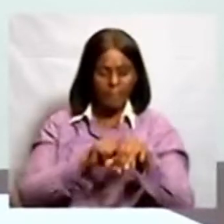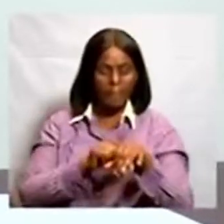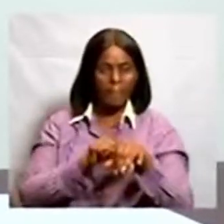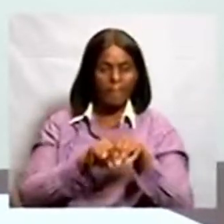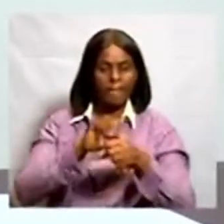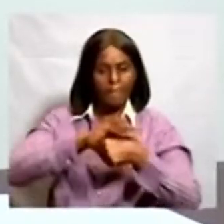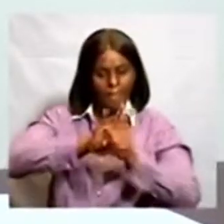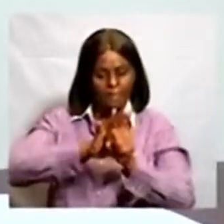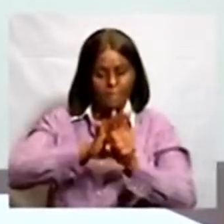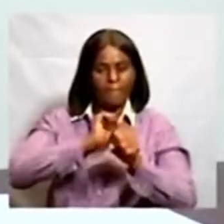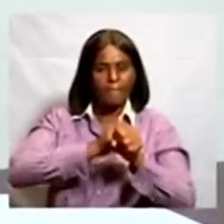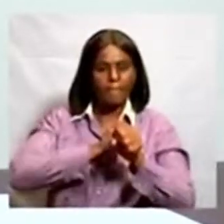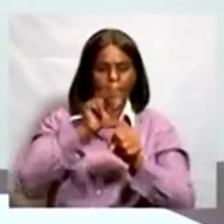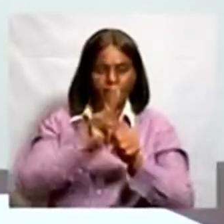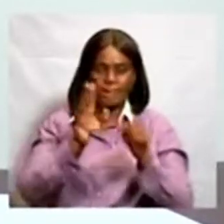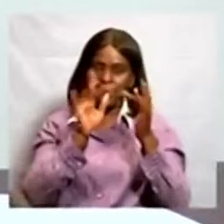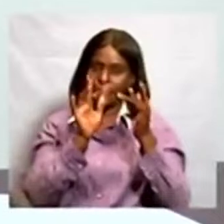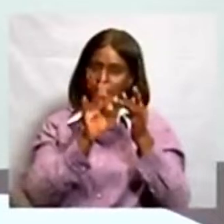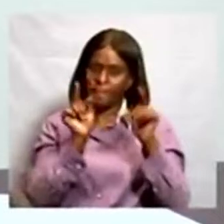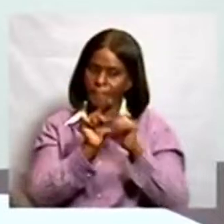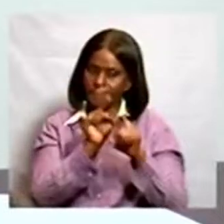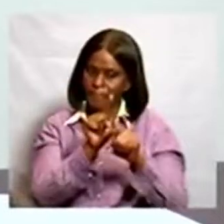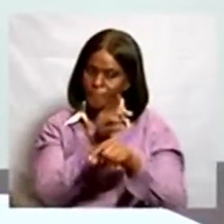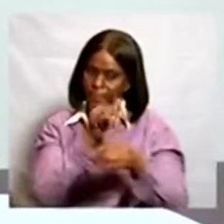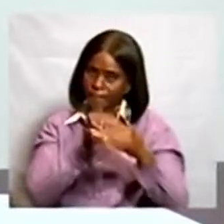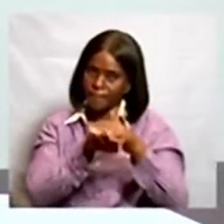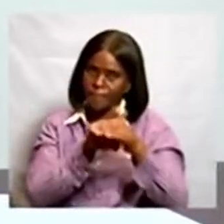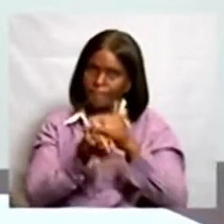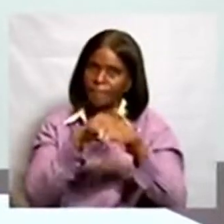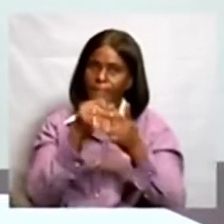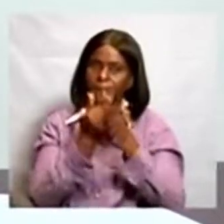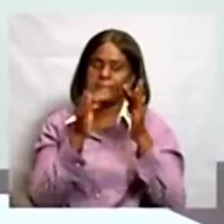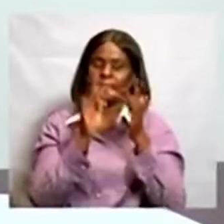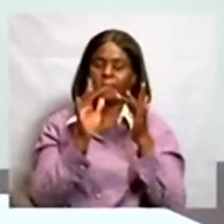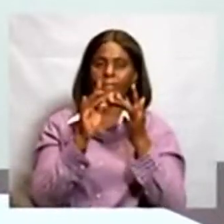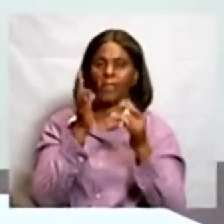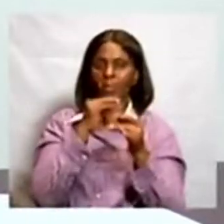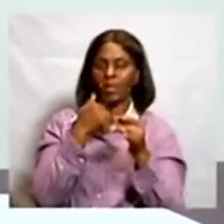of COVID, so our system is accessible online.